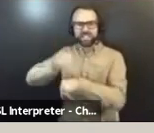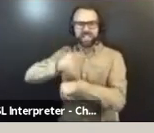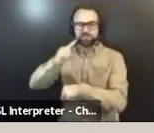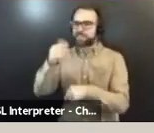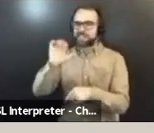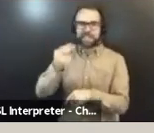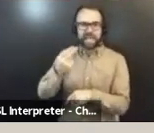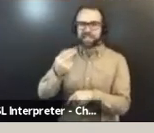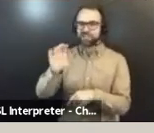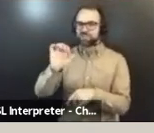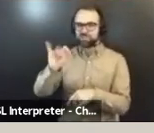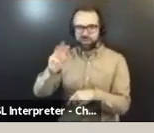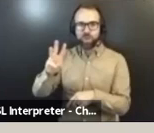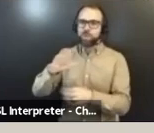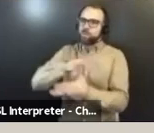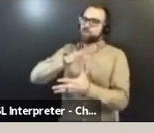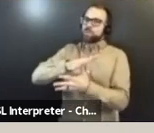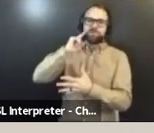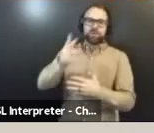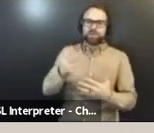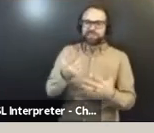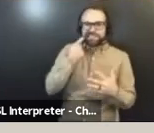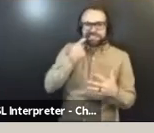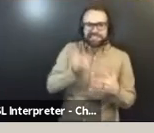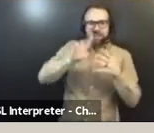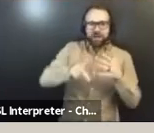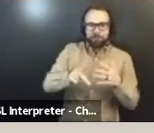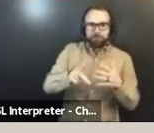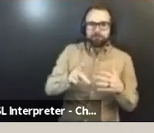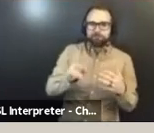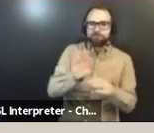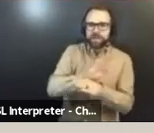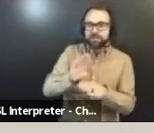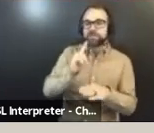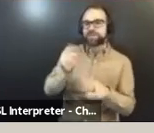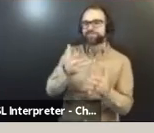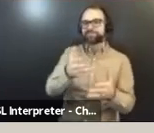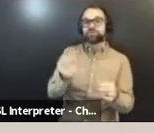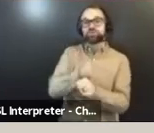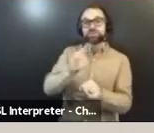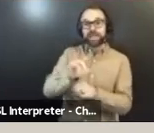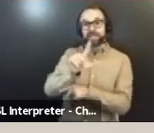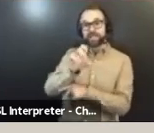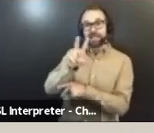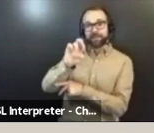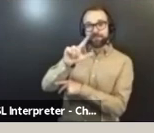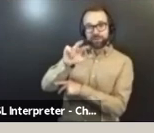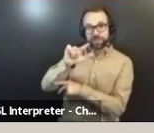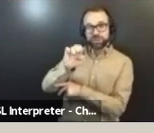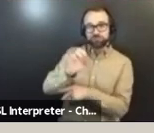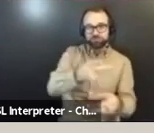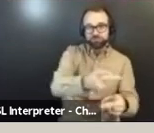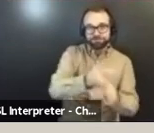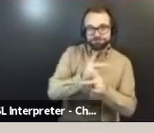flow is always an issue. So what we do is we can leverage the grant, the approval, as a security, just like we do with Shred, and